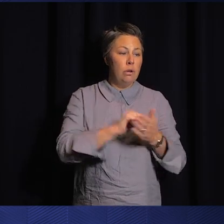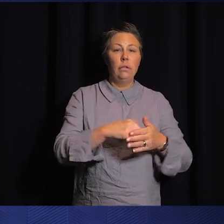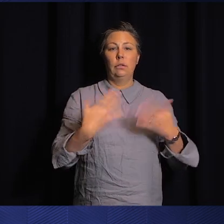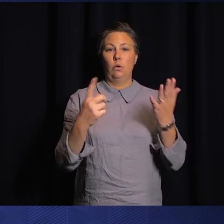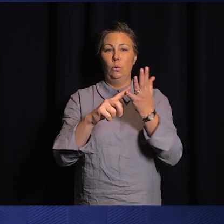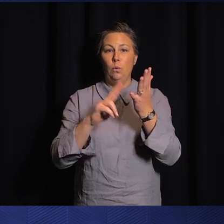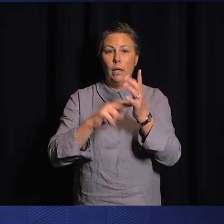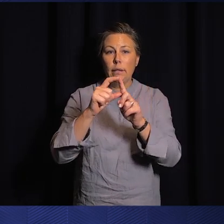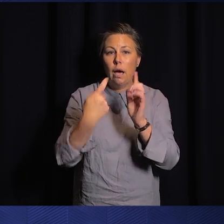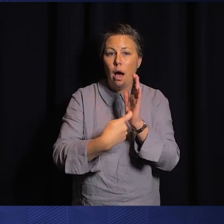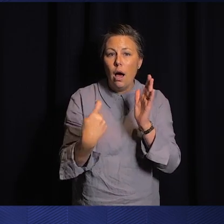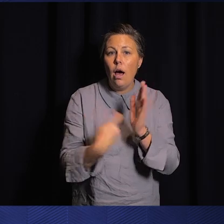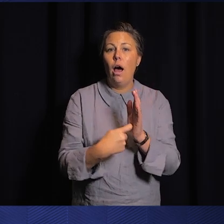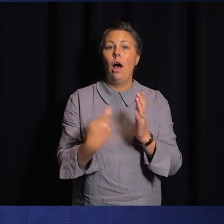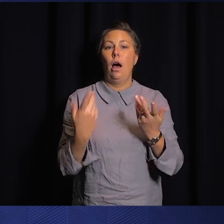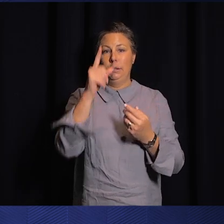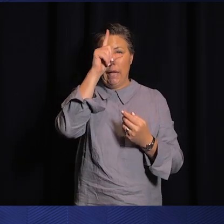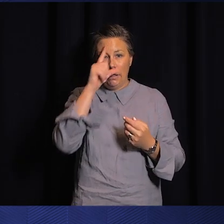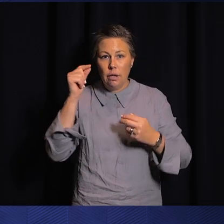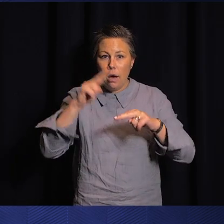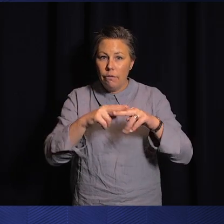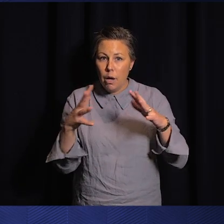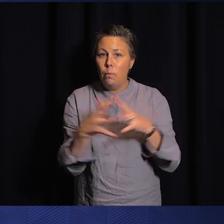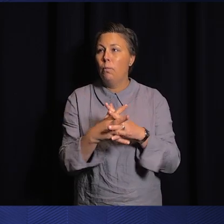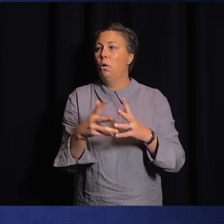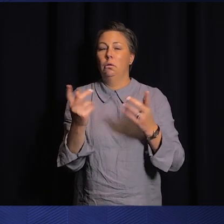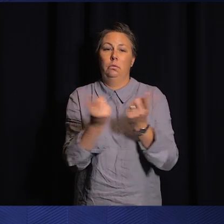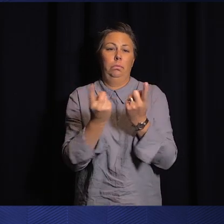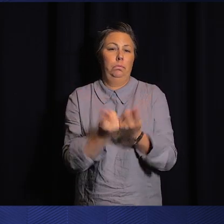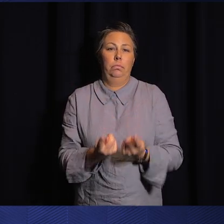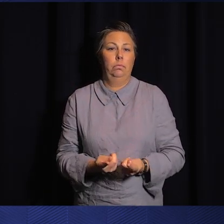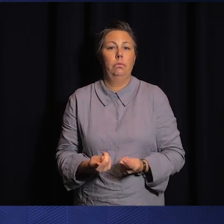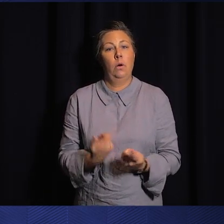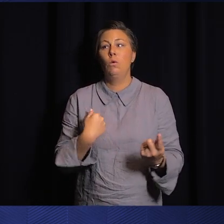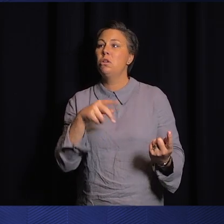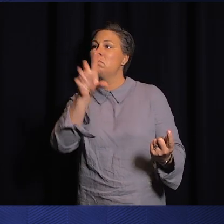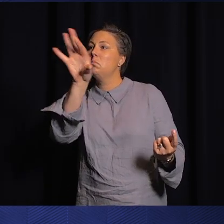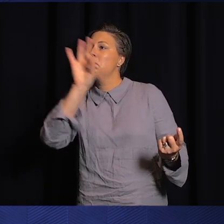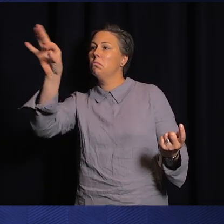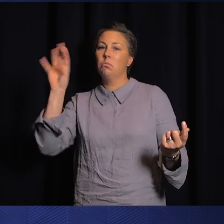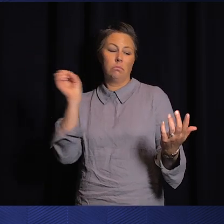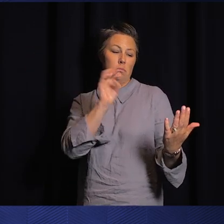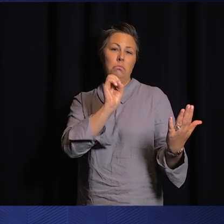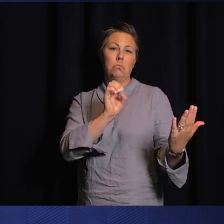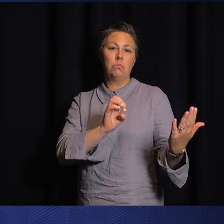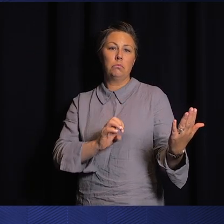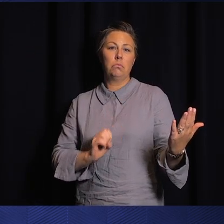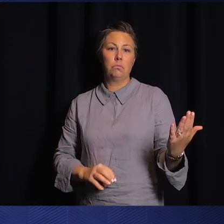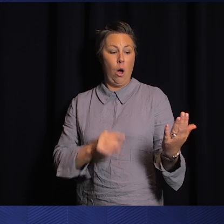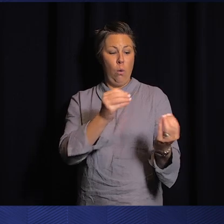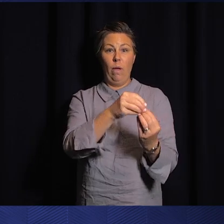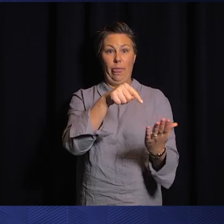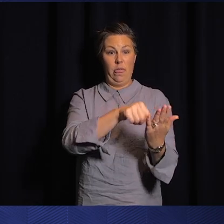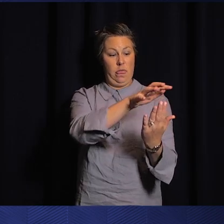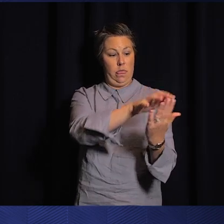Action document under Sendai framework, Objective E. And for that reason, we've also translated the